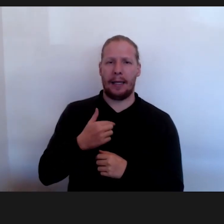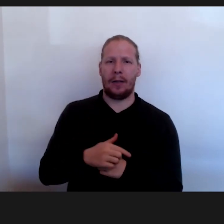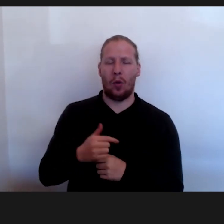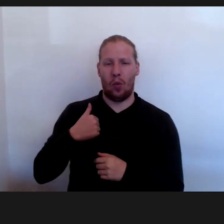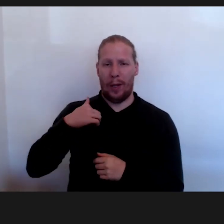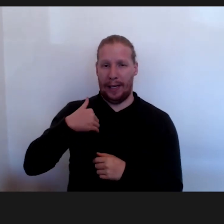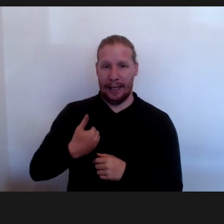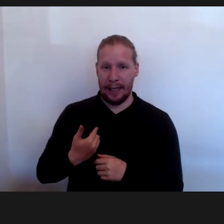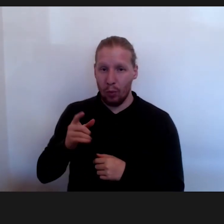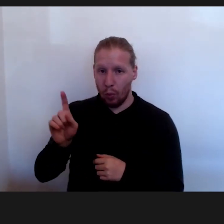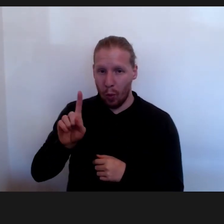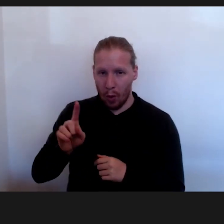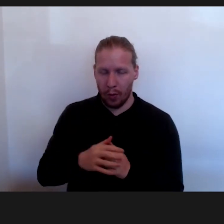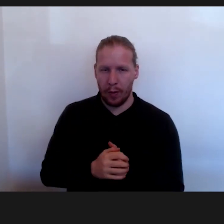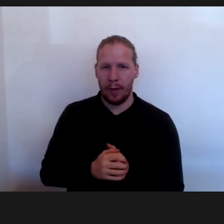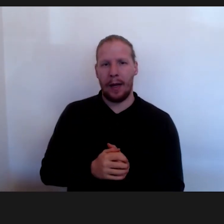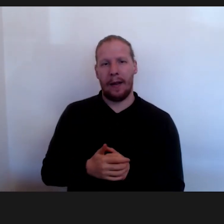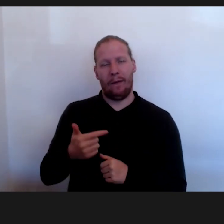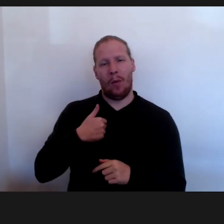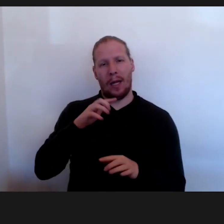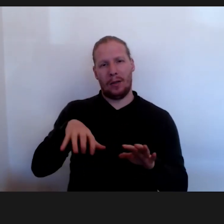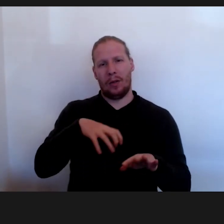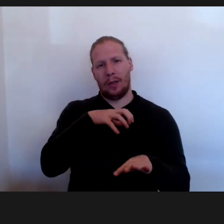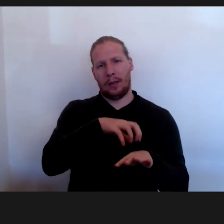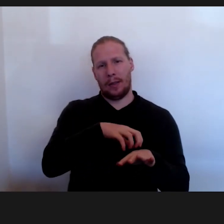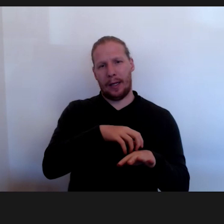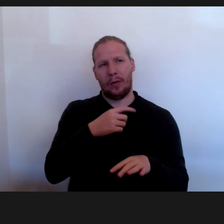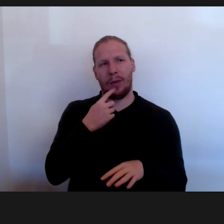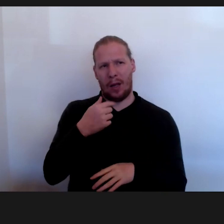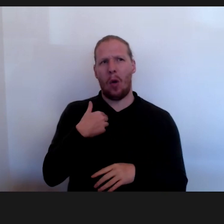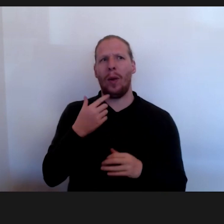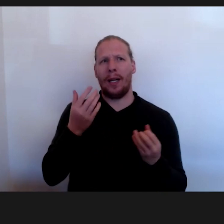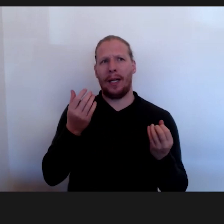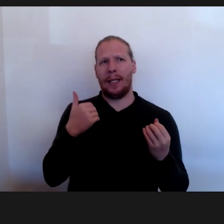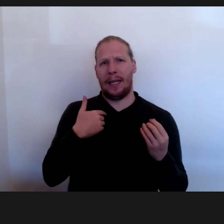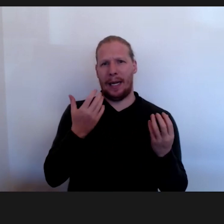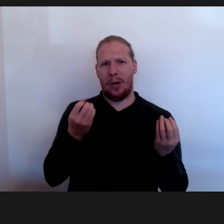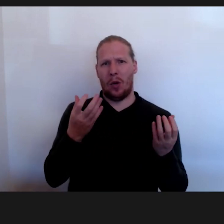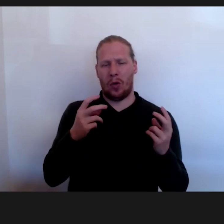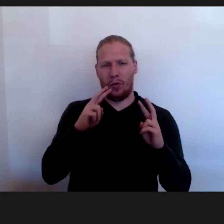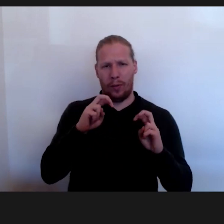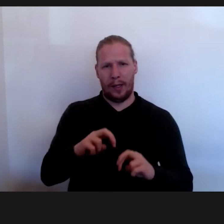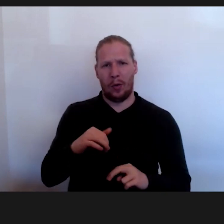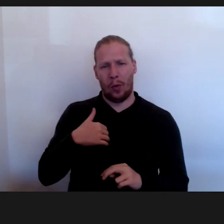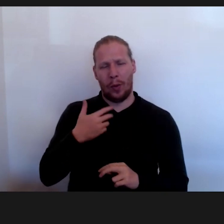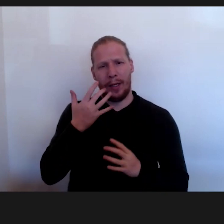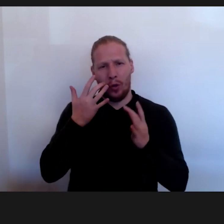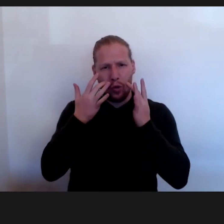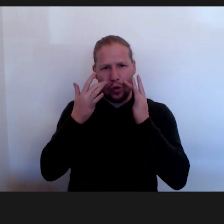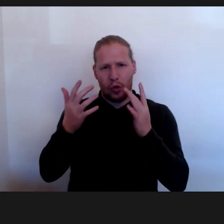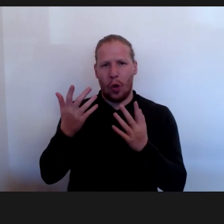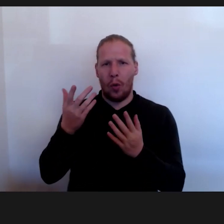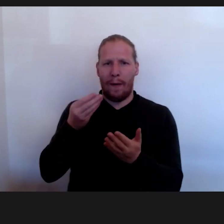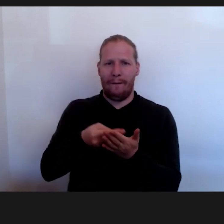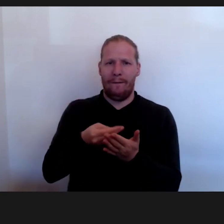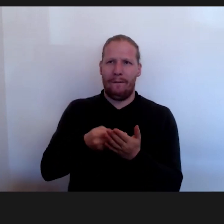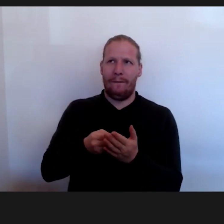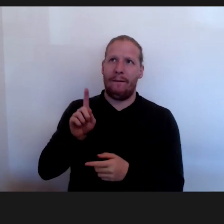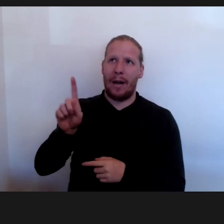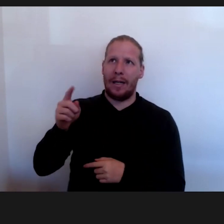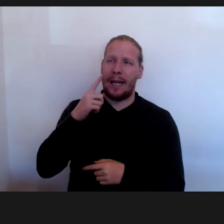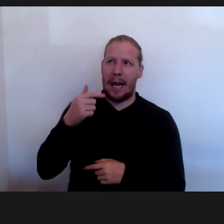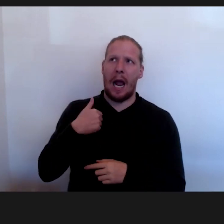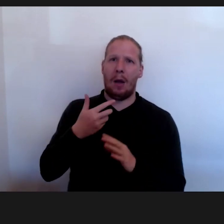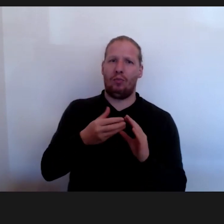needed. And as NGO, we do need a lot of research because we need to show funders, hey, these are the issues